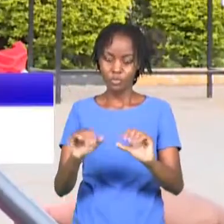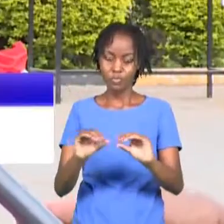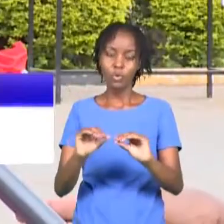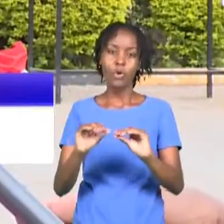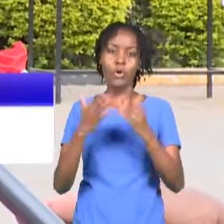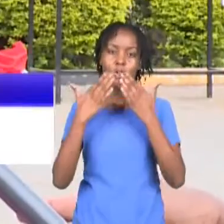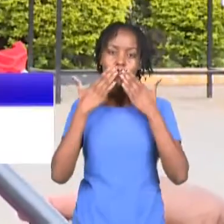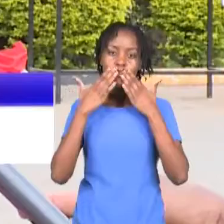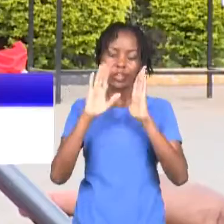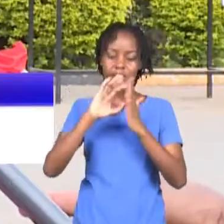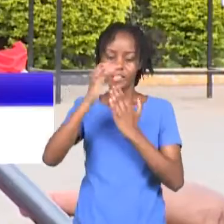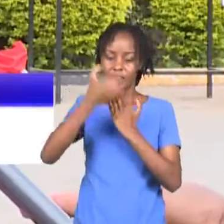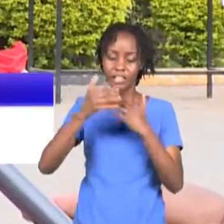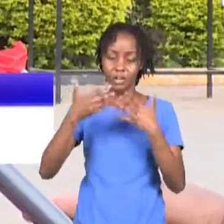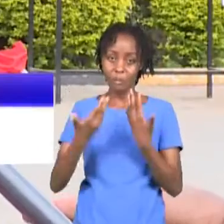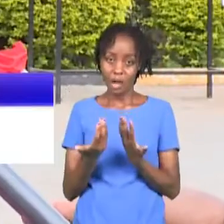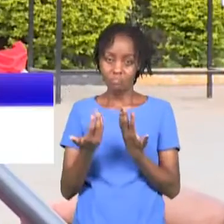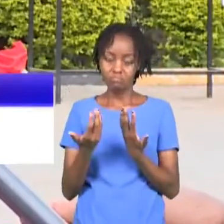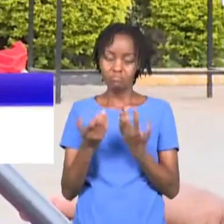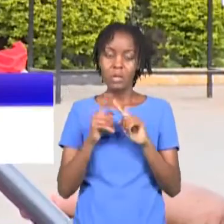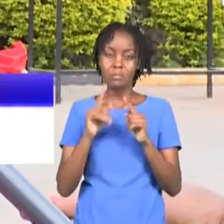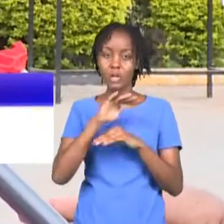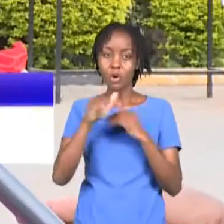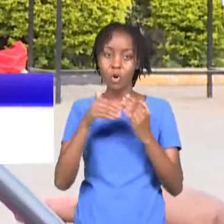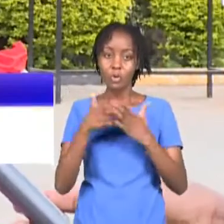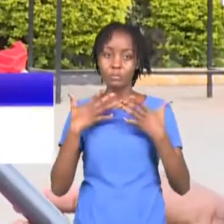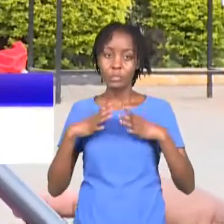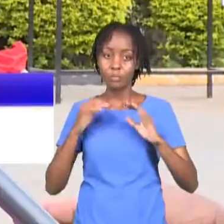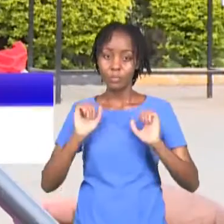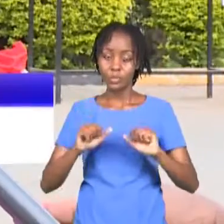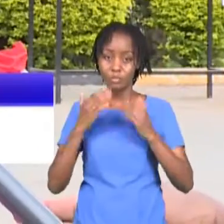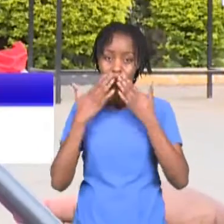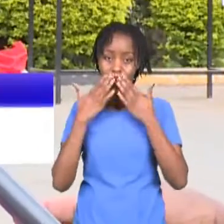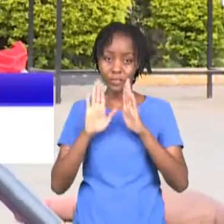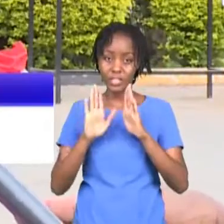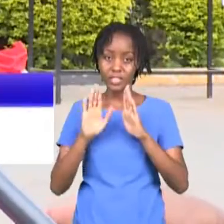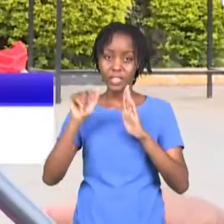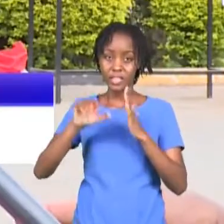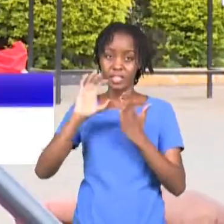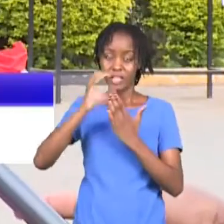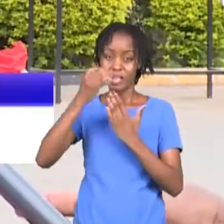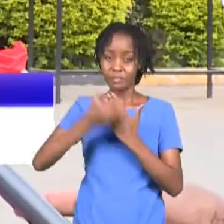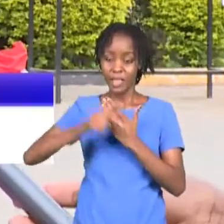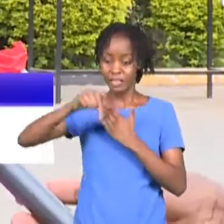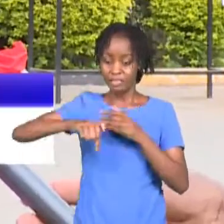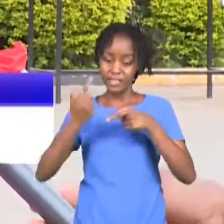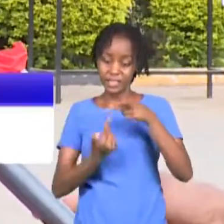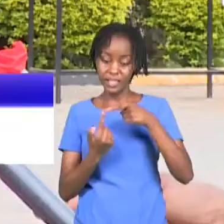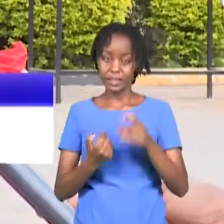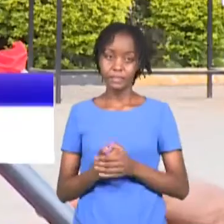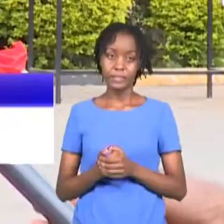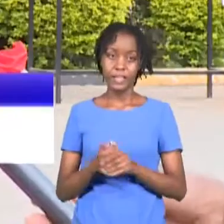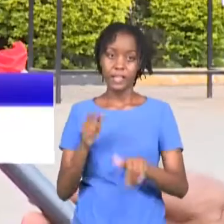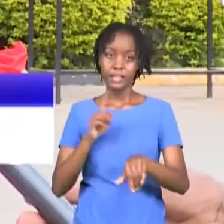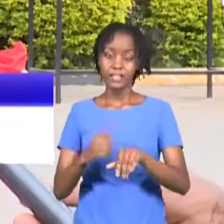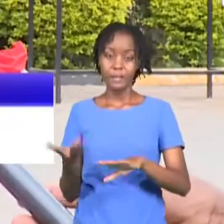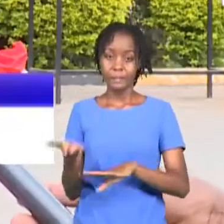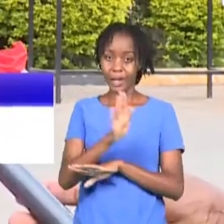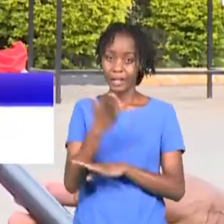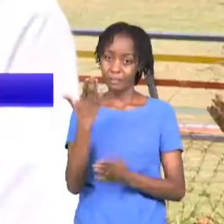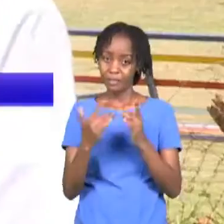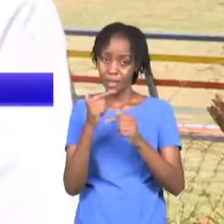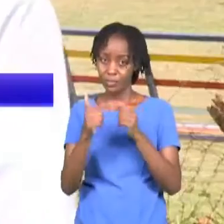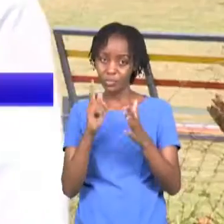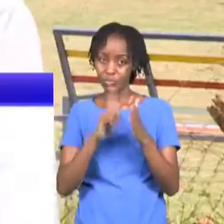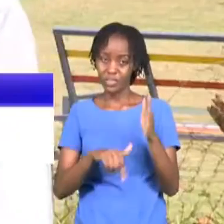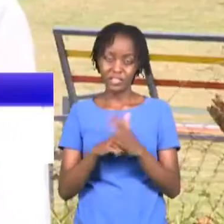And so far, we are feeling that all of us will have covered the syllabus by the end of the year, by the time we are closing. So when they come back, it will just be a matter of revision. Though